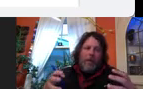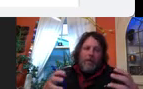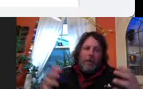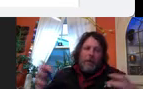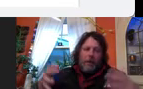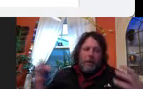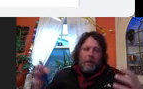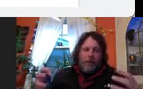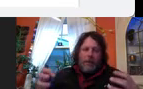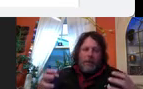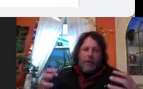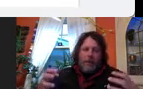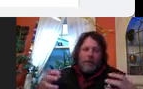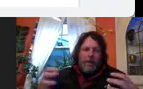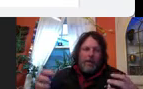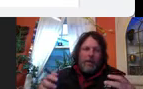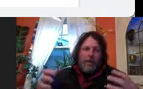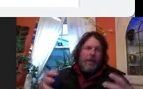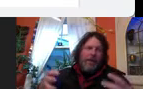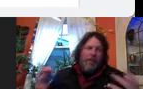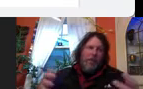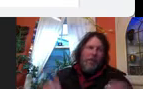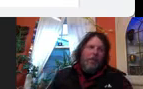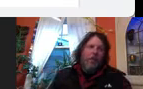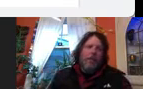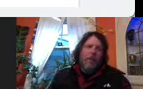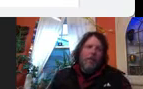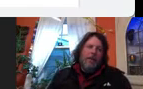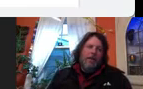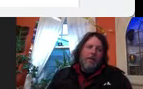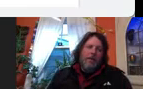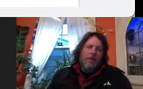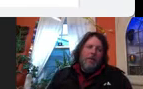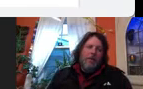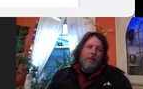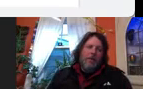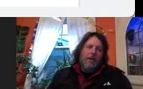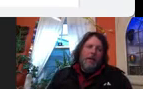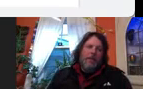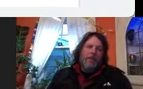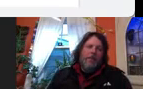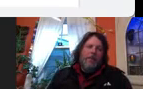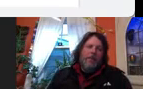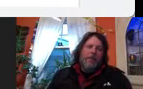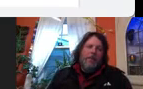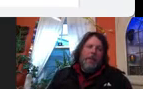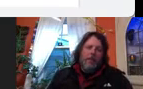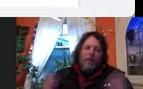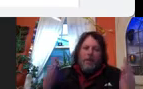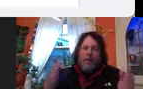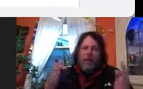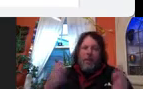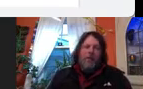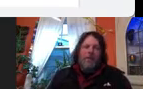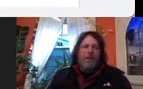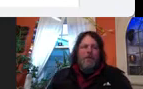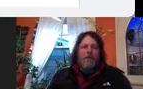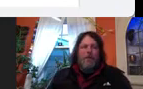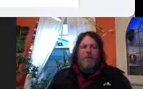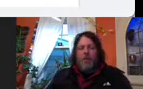of background work, and and that I think that would be appropriate to to have a really